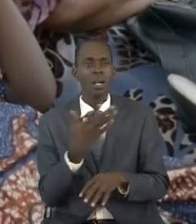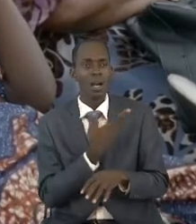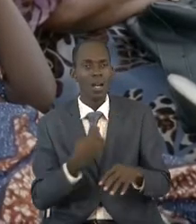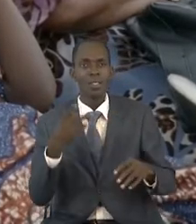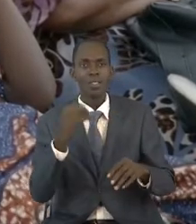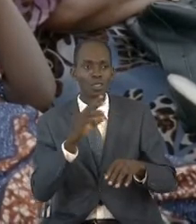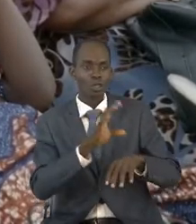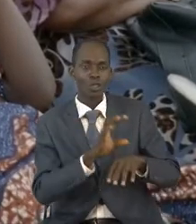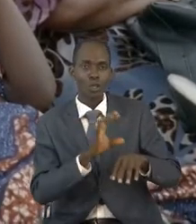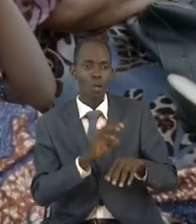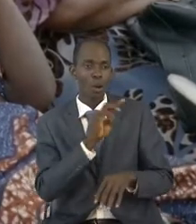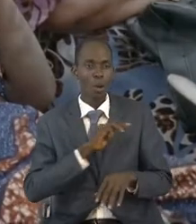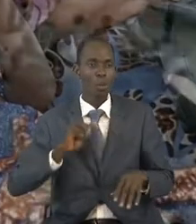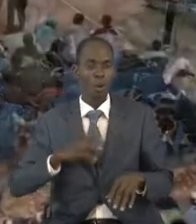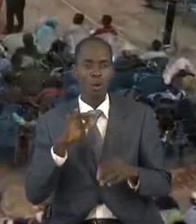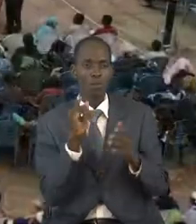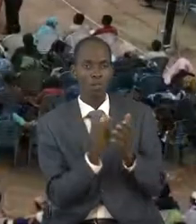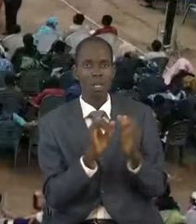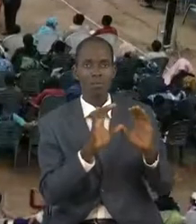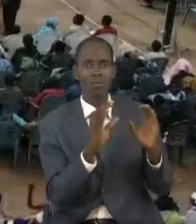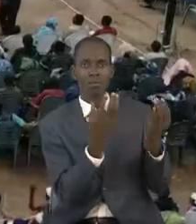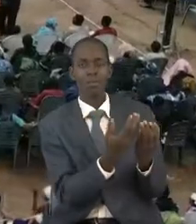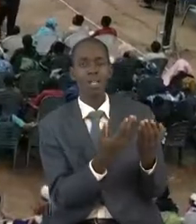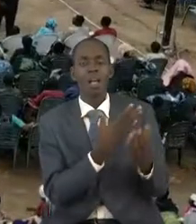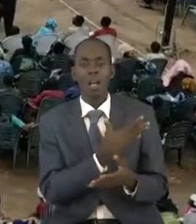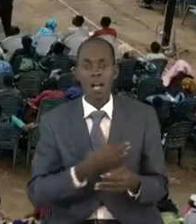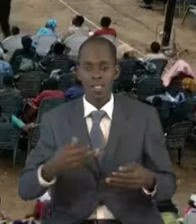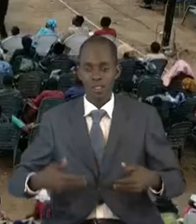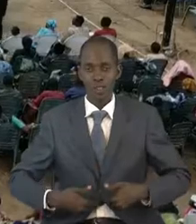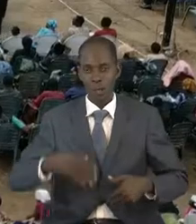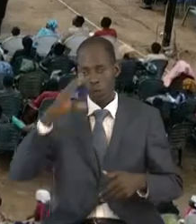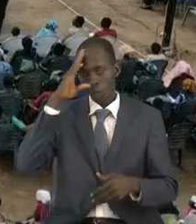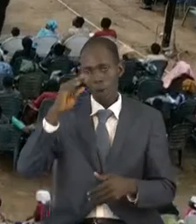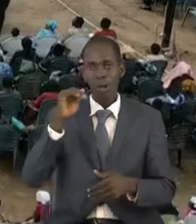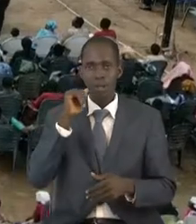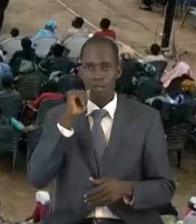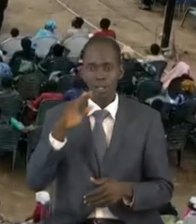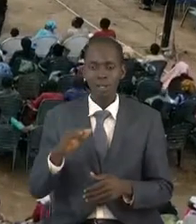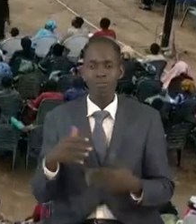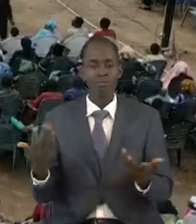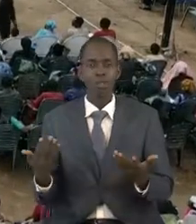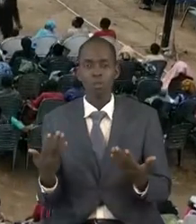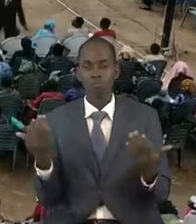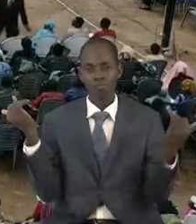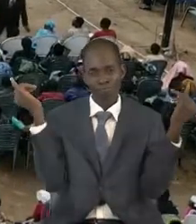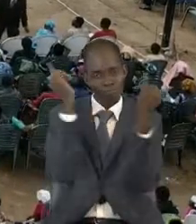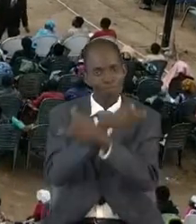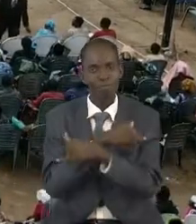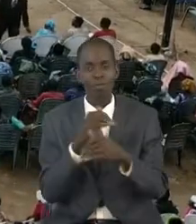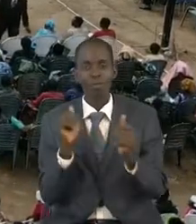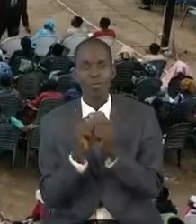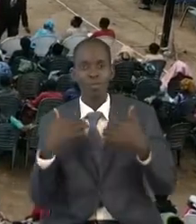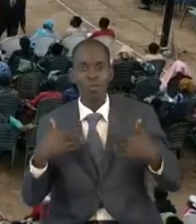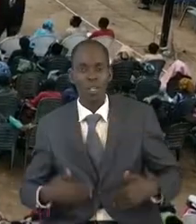assembly. And then the boys and the girls, you know, messing up together. And their pastor, their